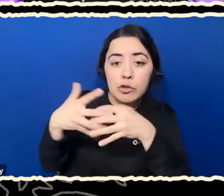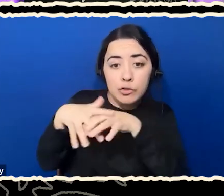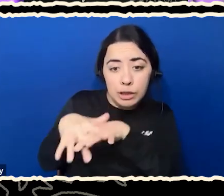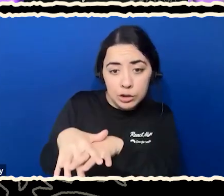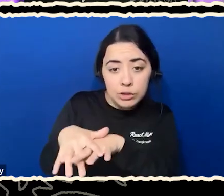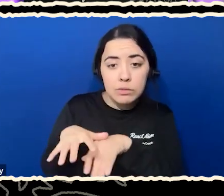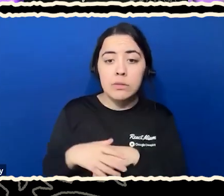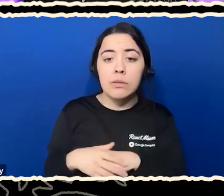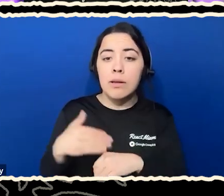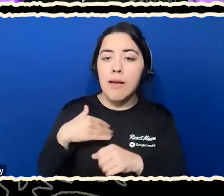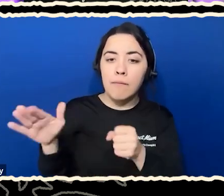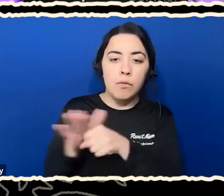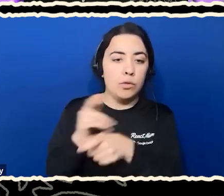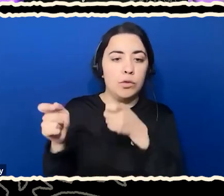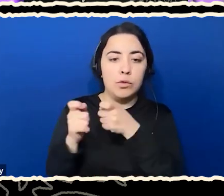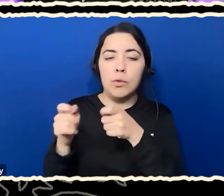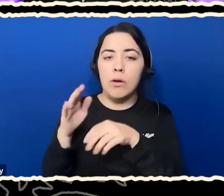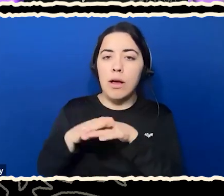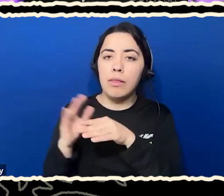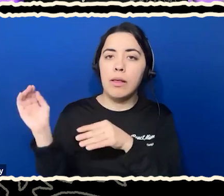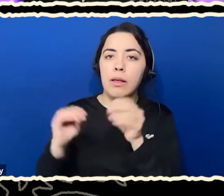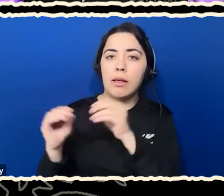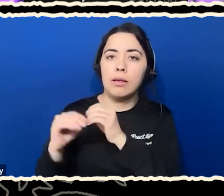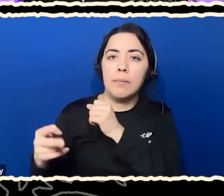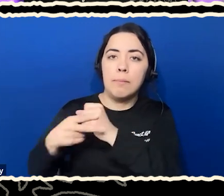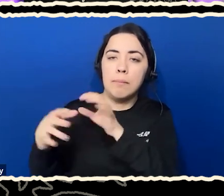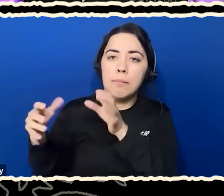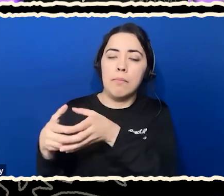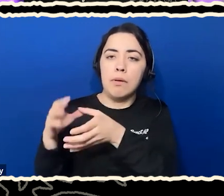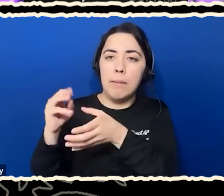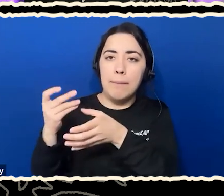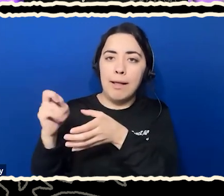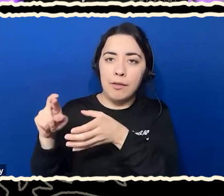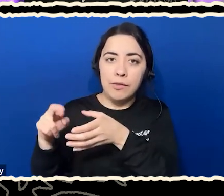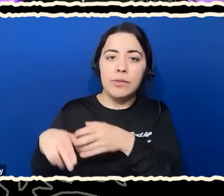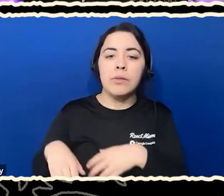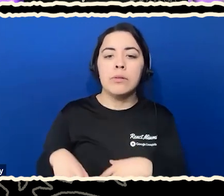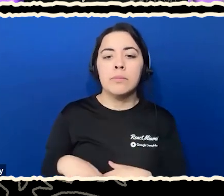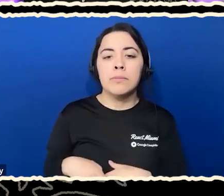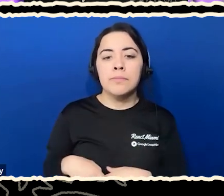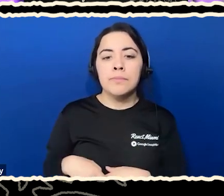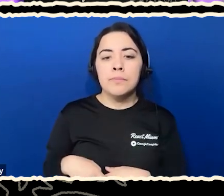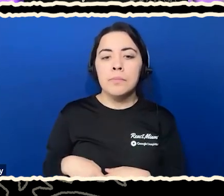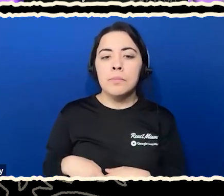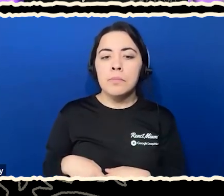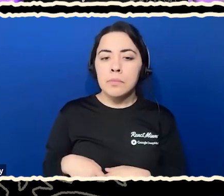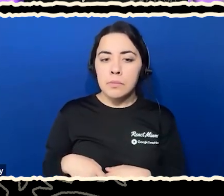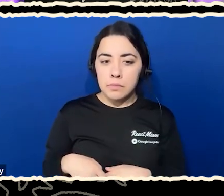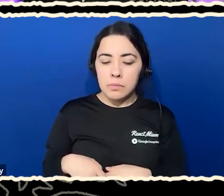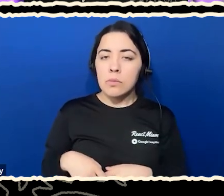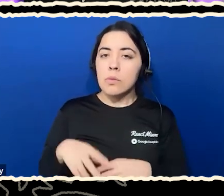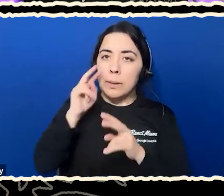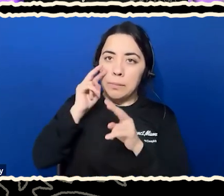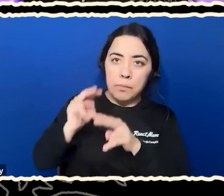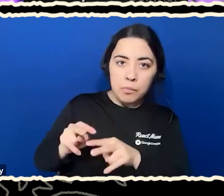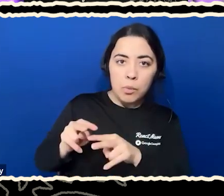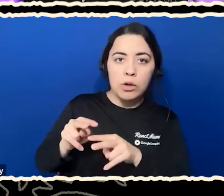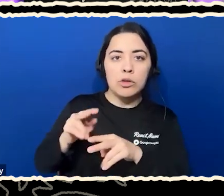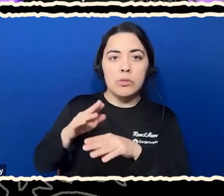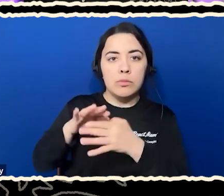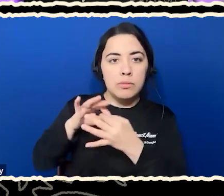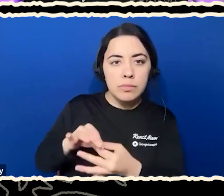built watchers around it to spin up a dev server so we could listen to file changes. So suddenly we are building a bunch of